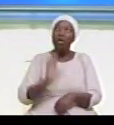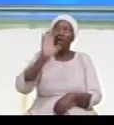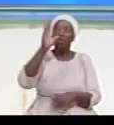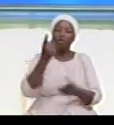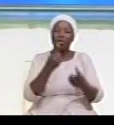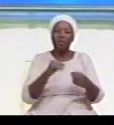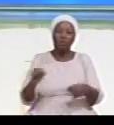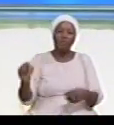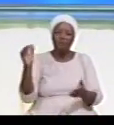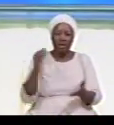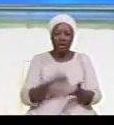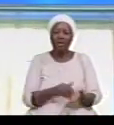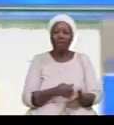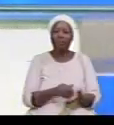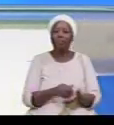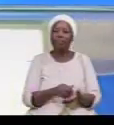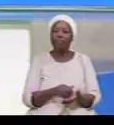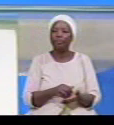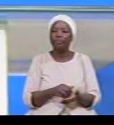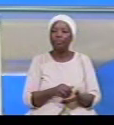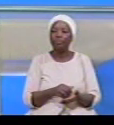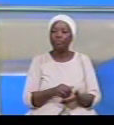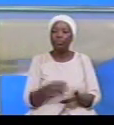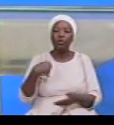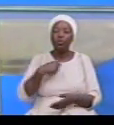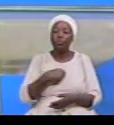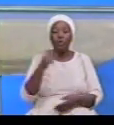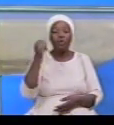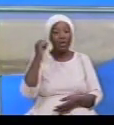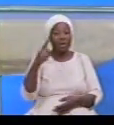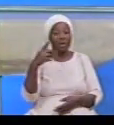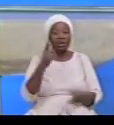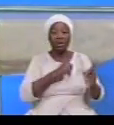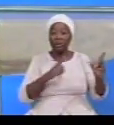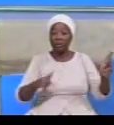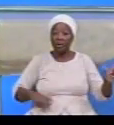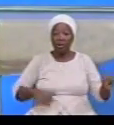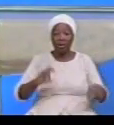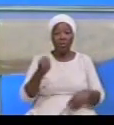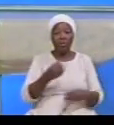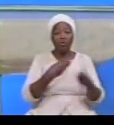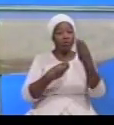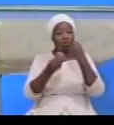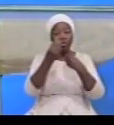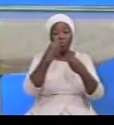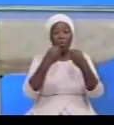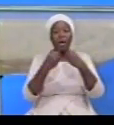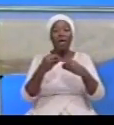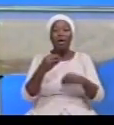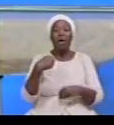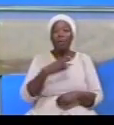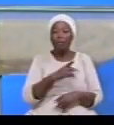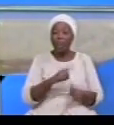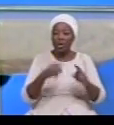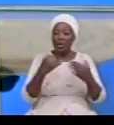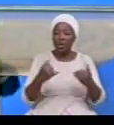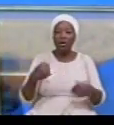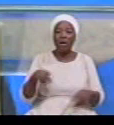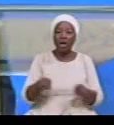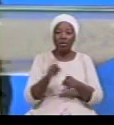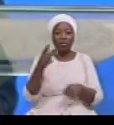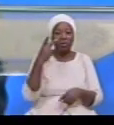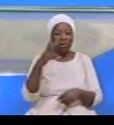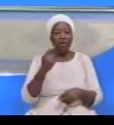coming again. We understand the Lord's Supper. But now, as you look at verse